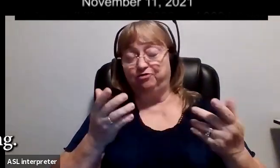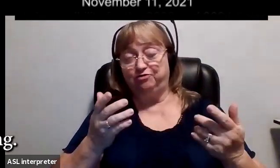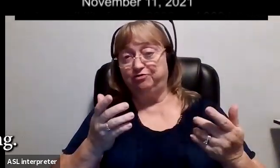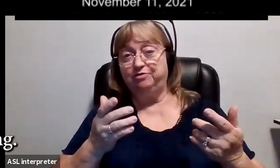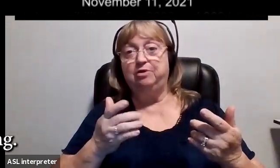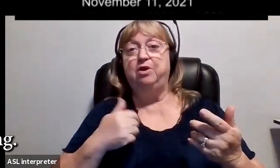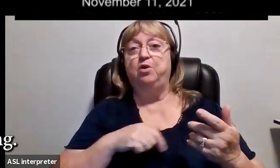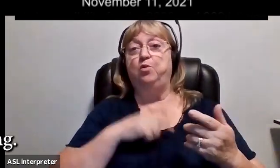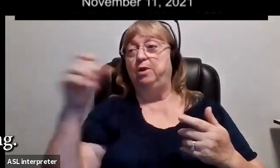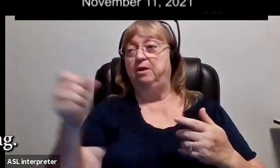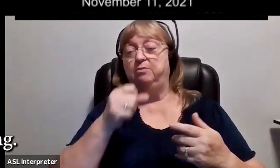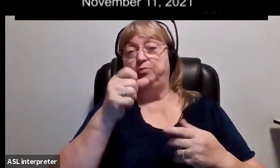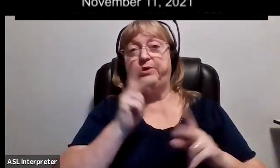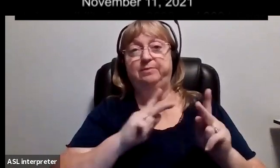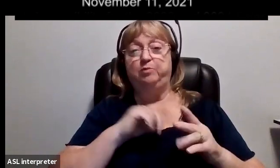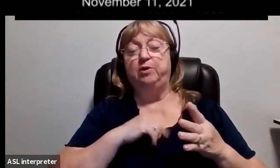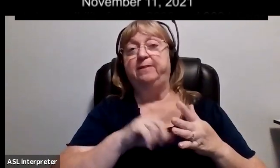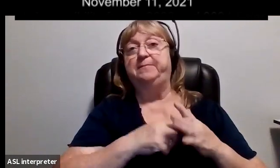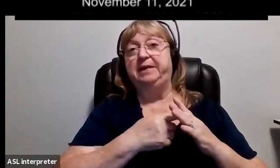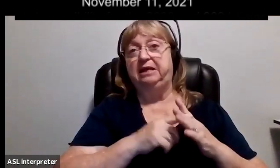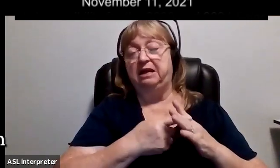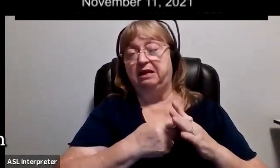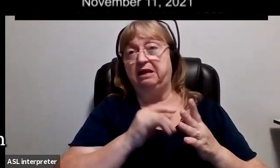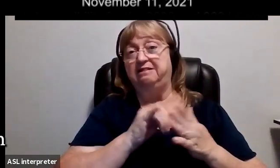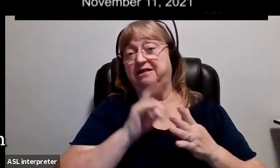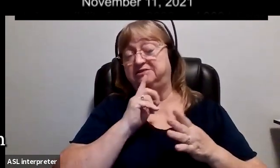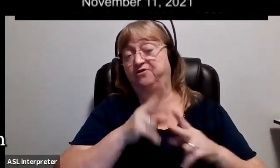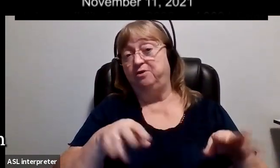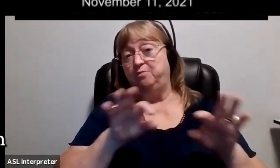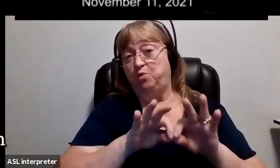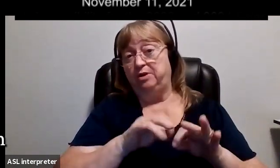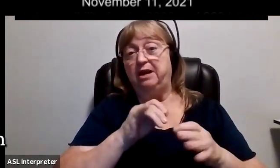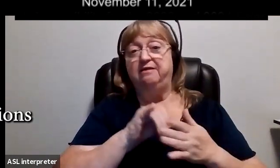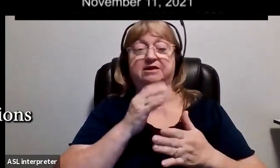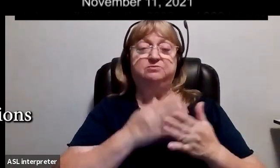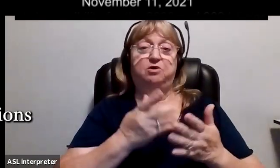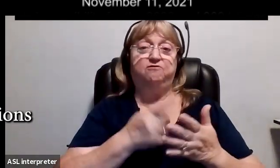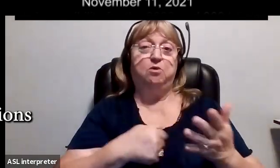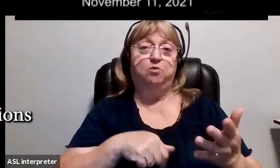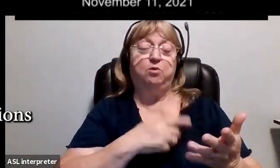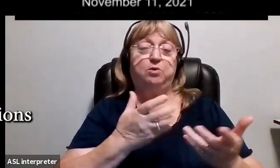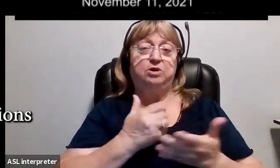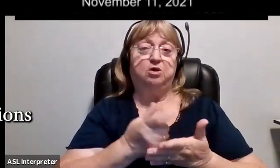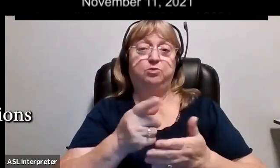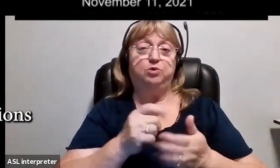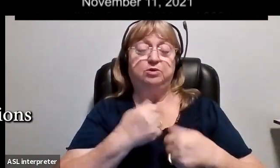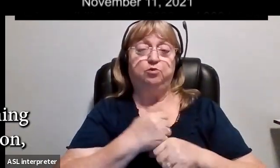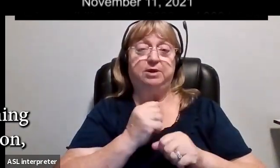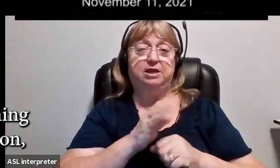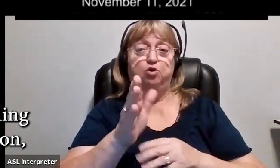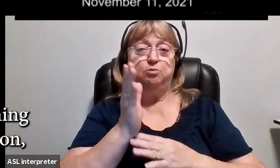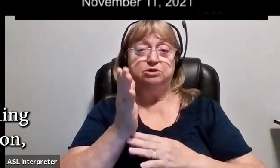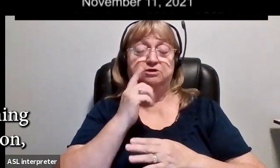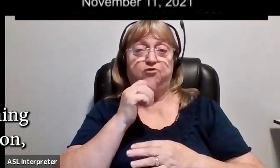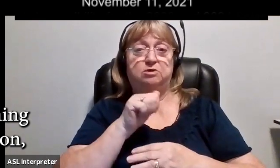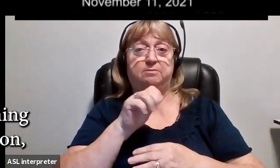We bring people in at the beginning. And I think that that's essential. And that's part of what we want to help you with when you're creating your presentations for AAS. We want